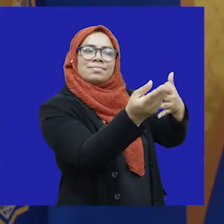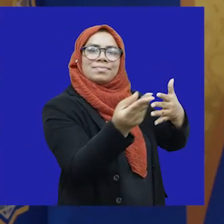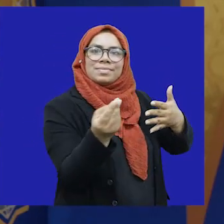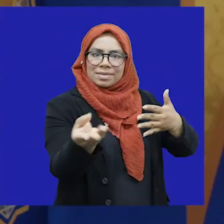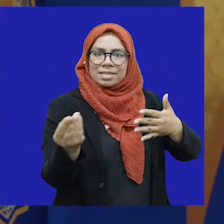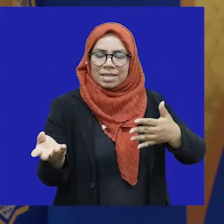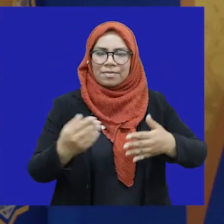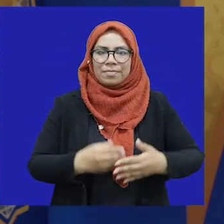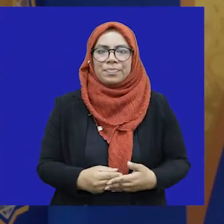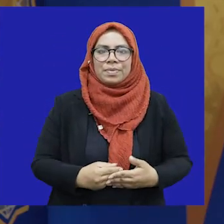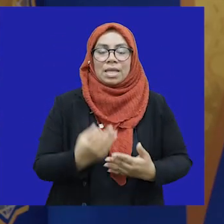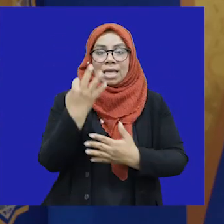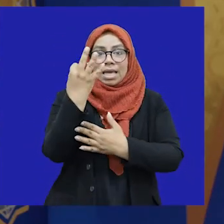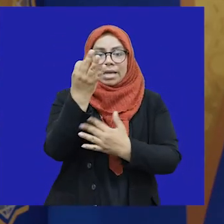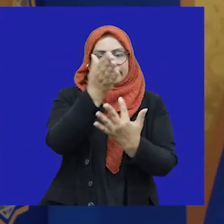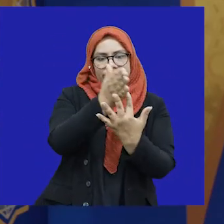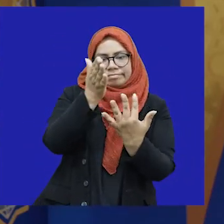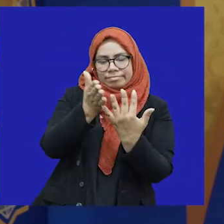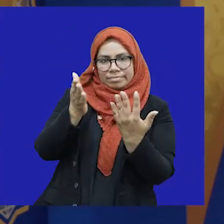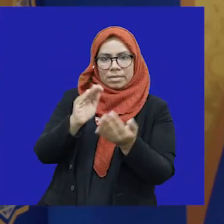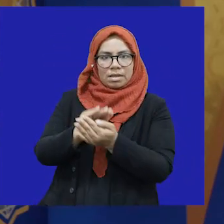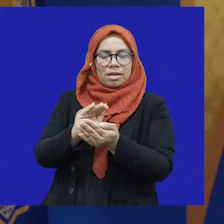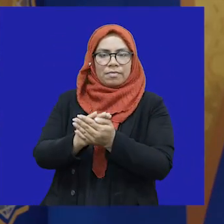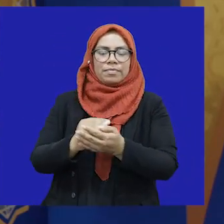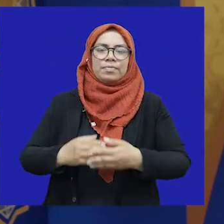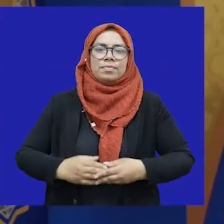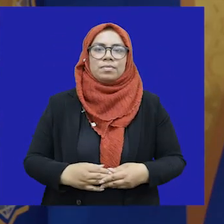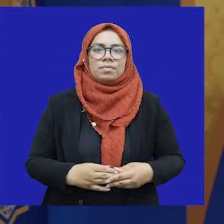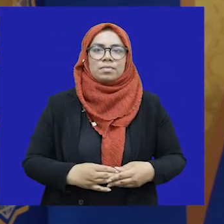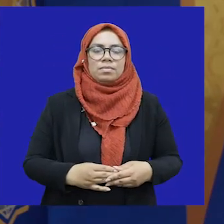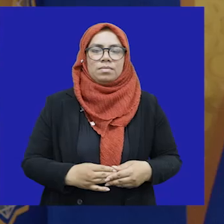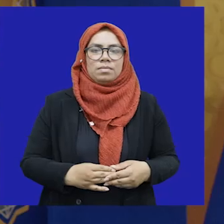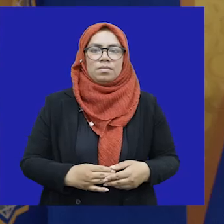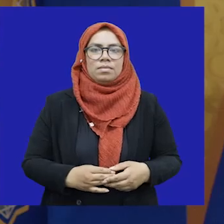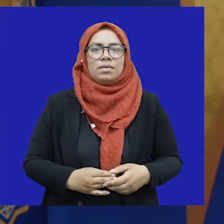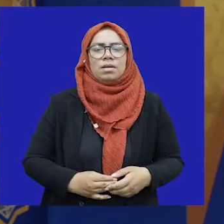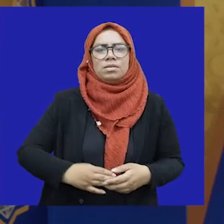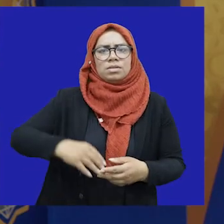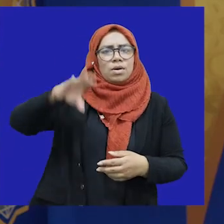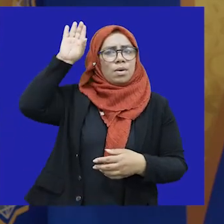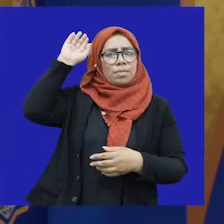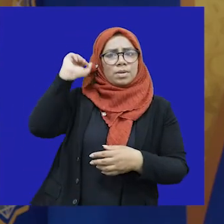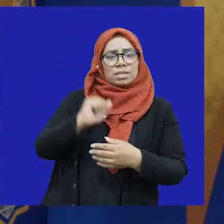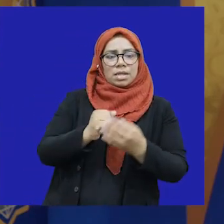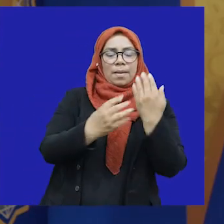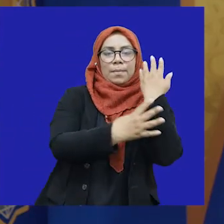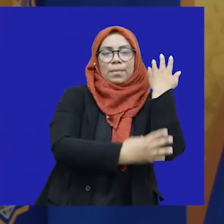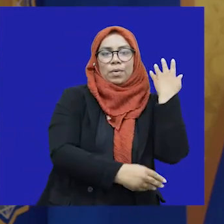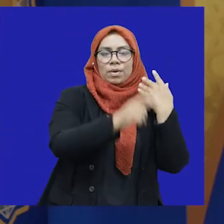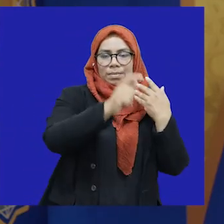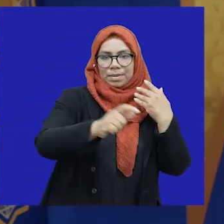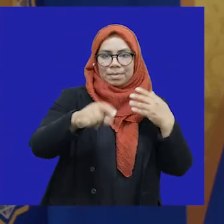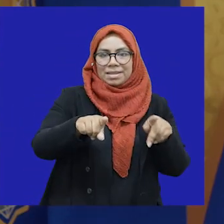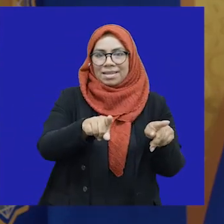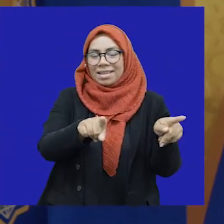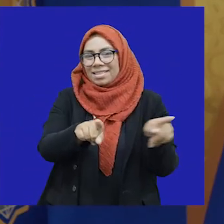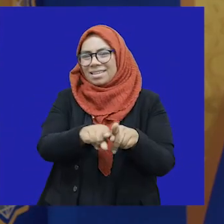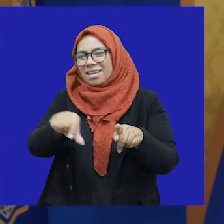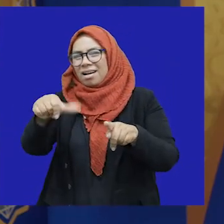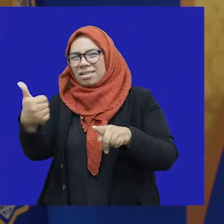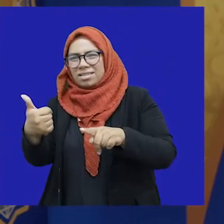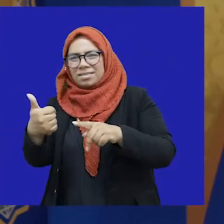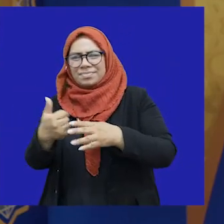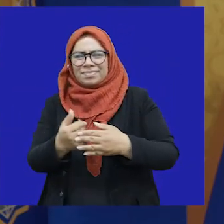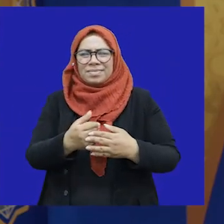to pray. However, it is also permissible to give zakat al-fitr a day or two before the end of Ramadan,